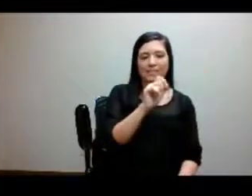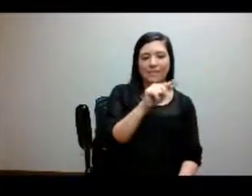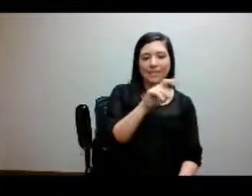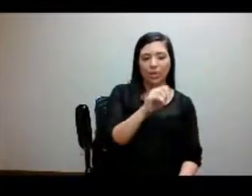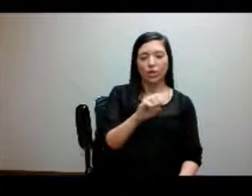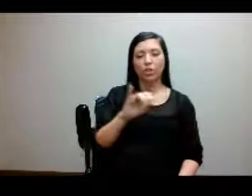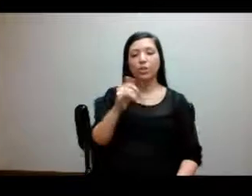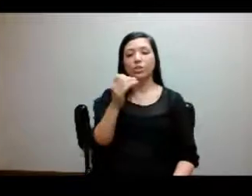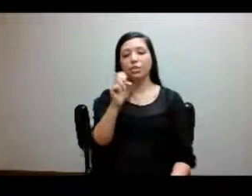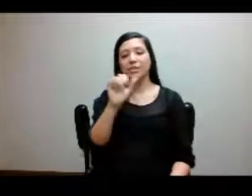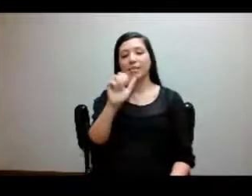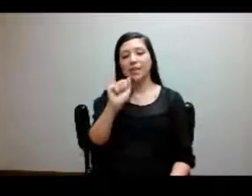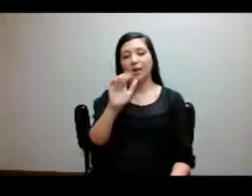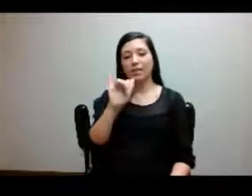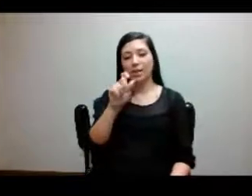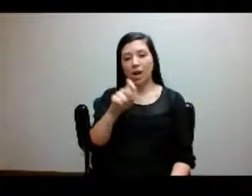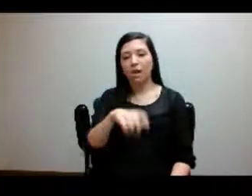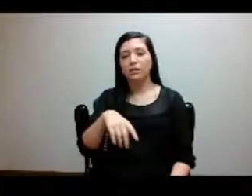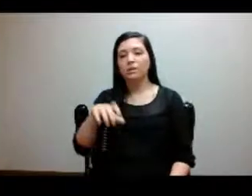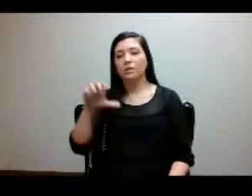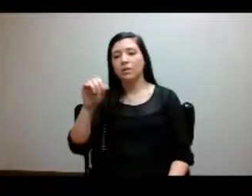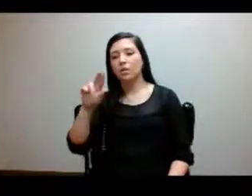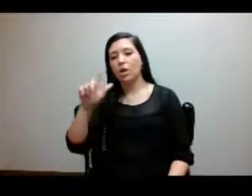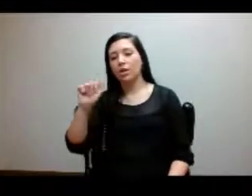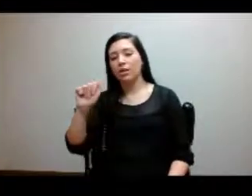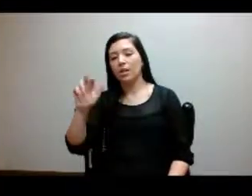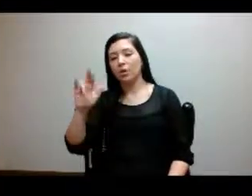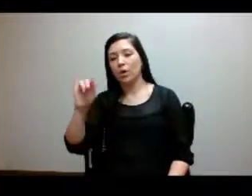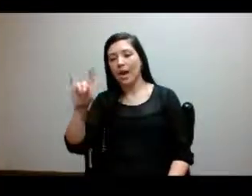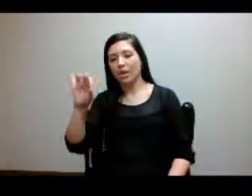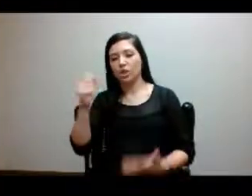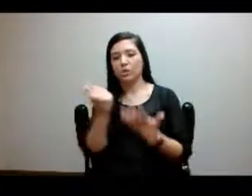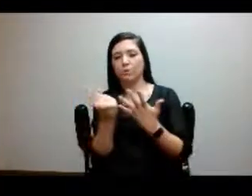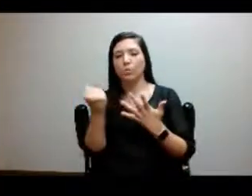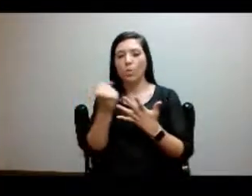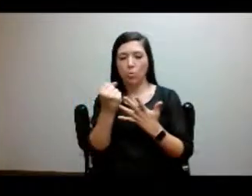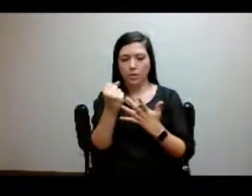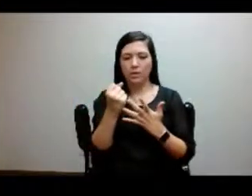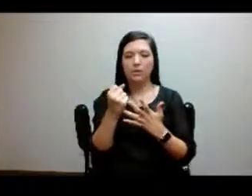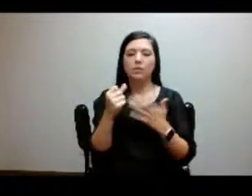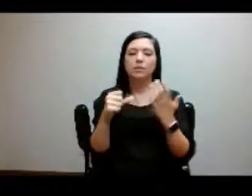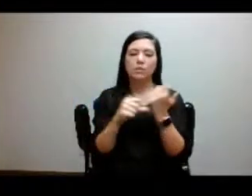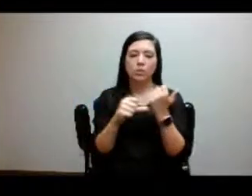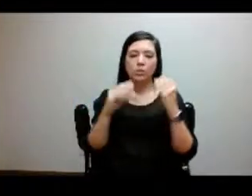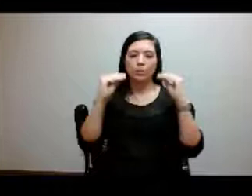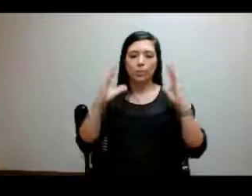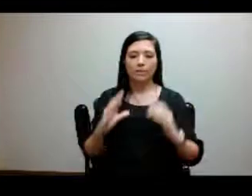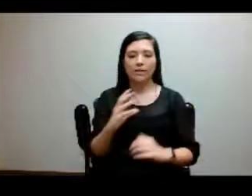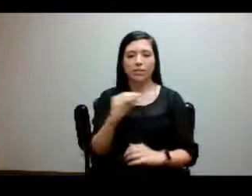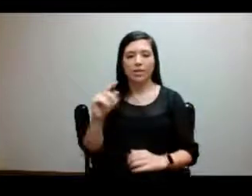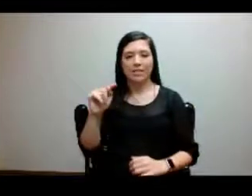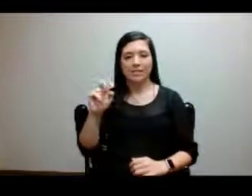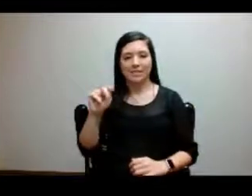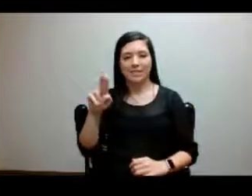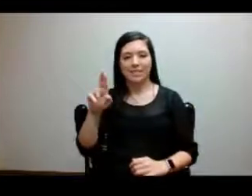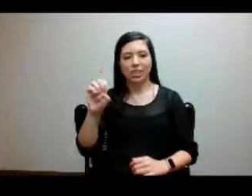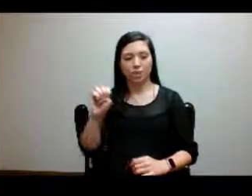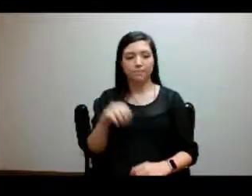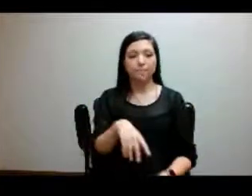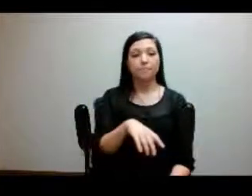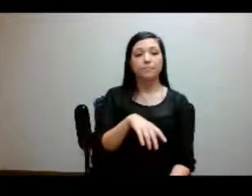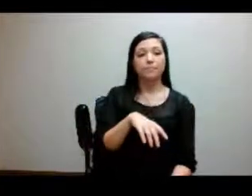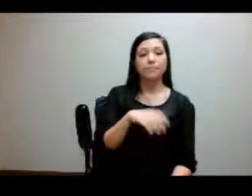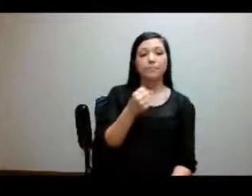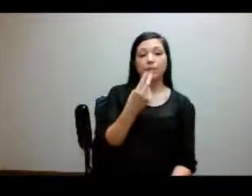received tenure, and Carla Kreider was promoted to associate professor and received tenure. Moving